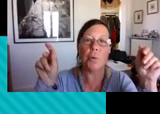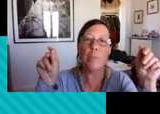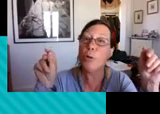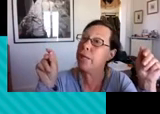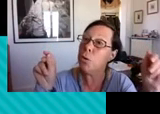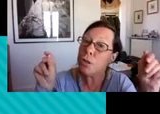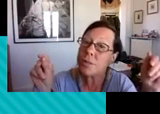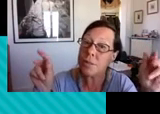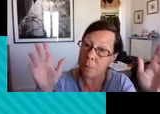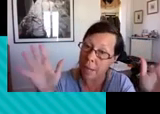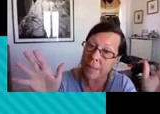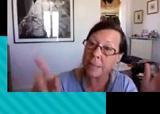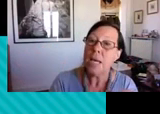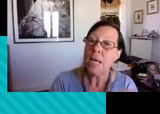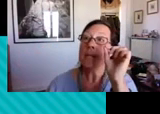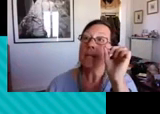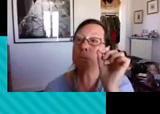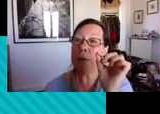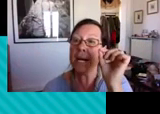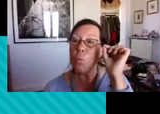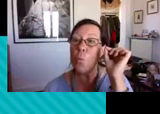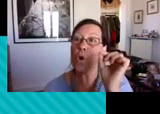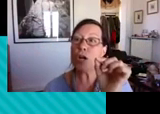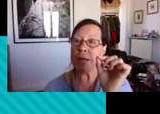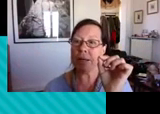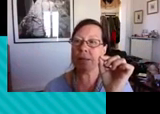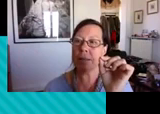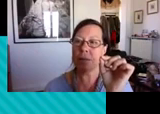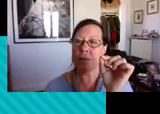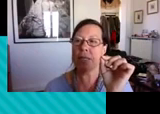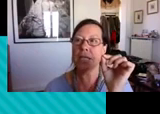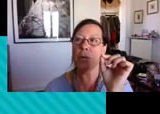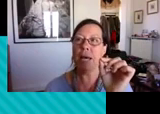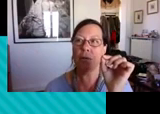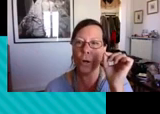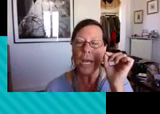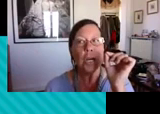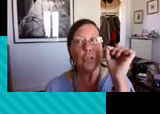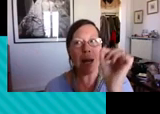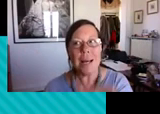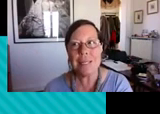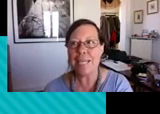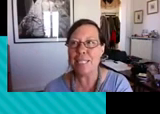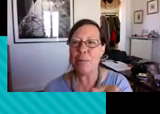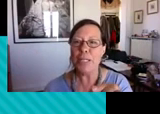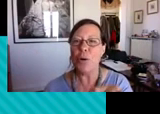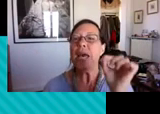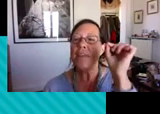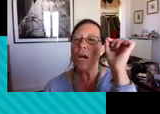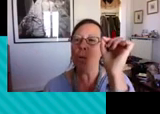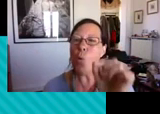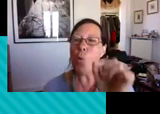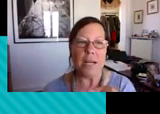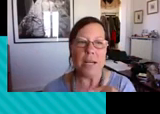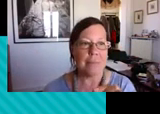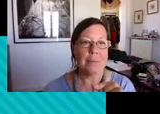have already put in orders to buy this. Despite warnings, you see the WHO health, or you should contact the WHO. They